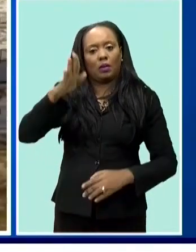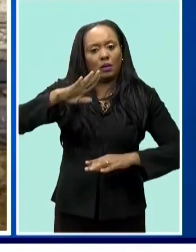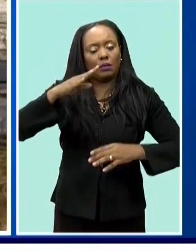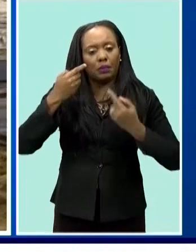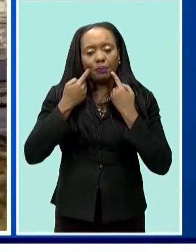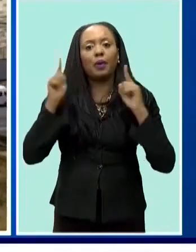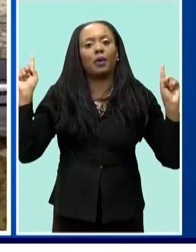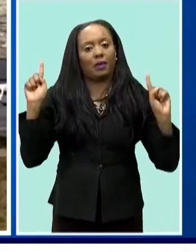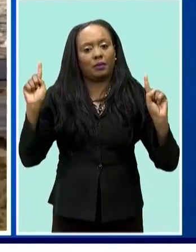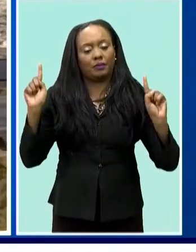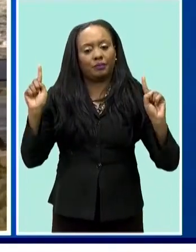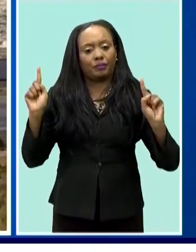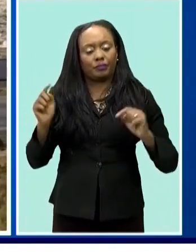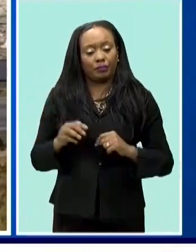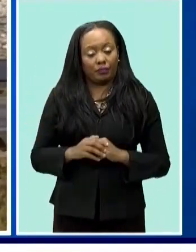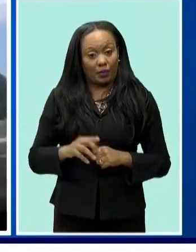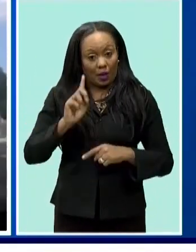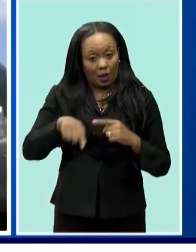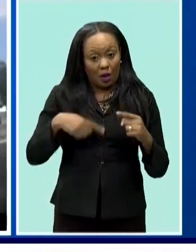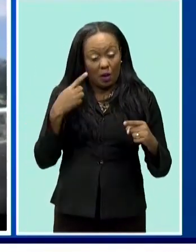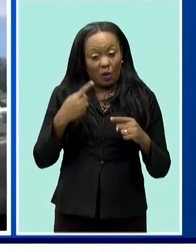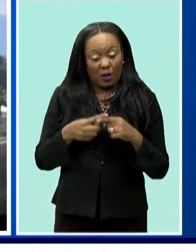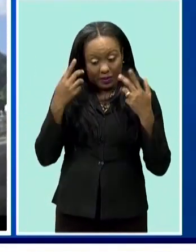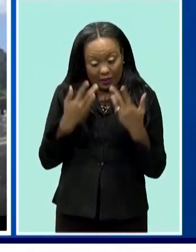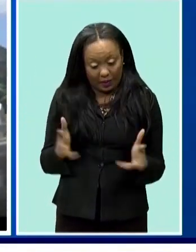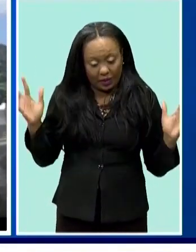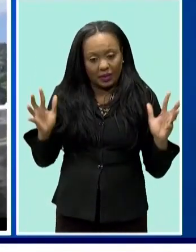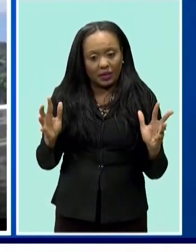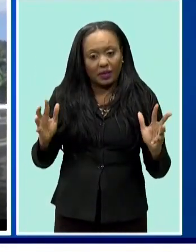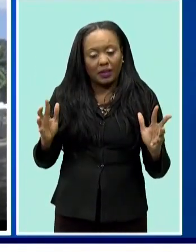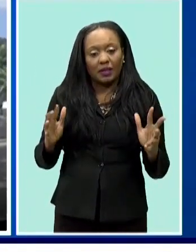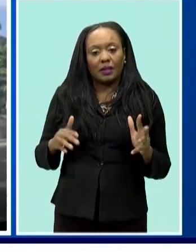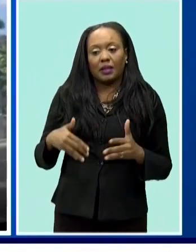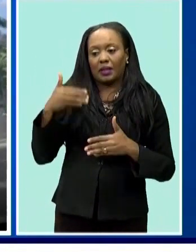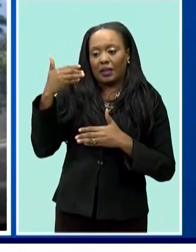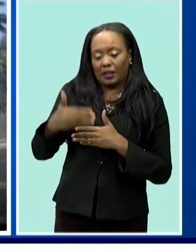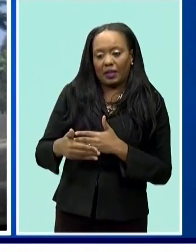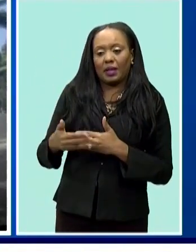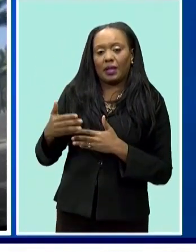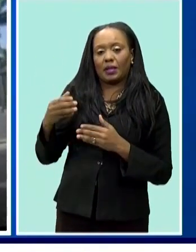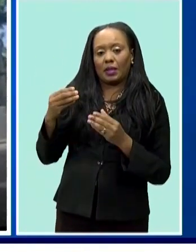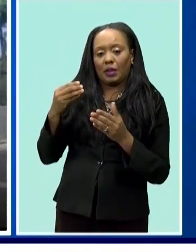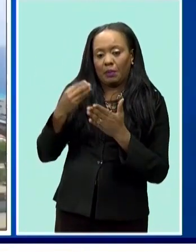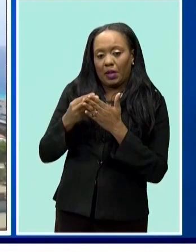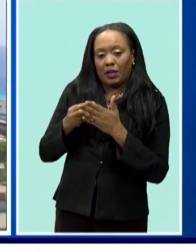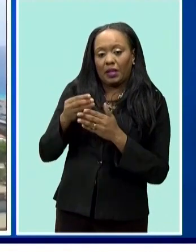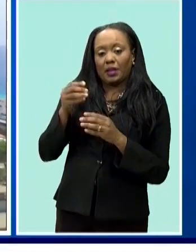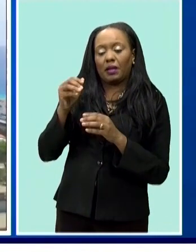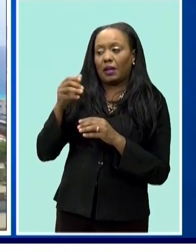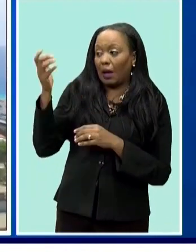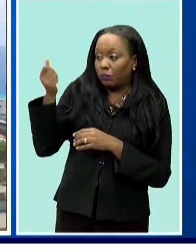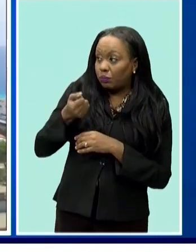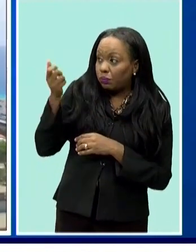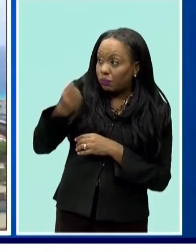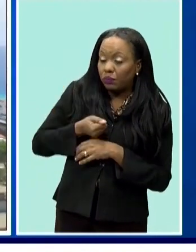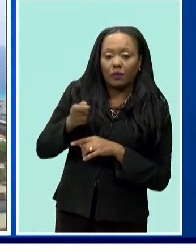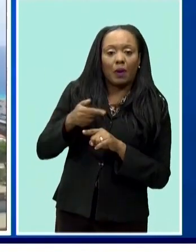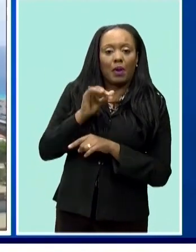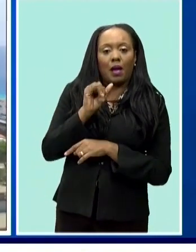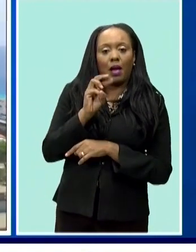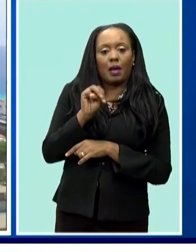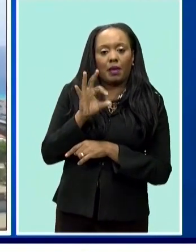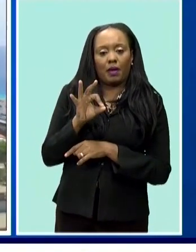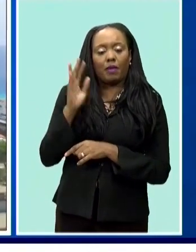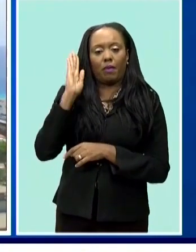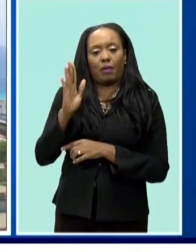says once that review is completed, the next tranche of funding from the IMF should be received by the end of June or early July after